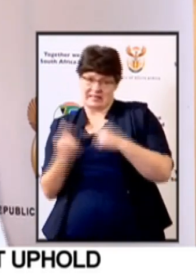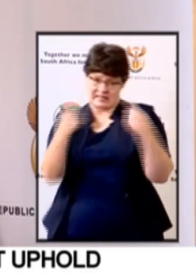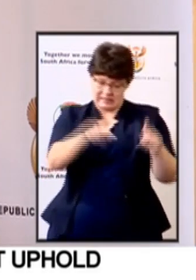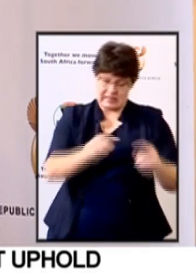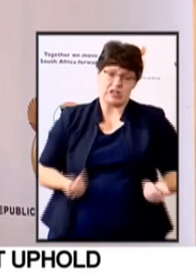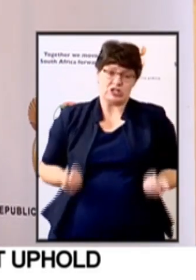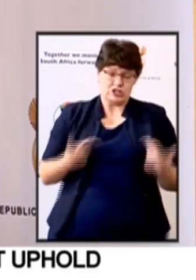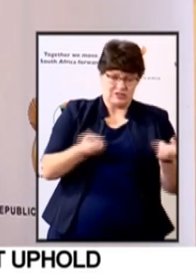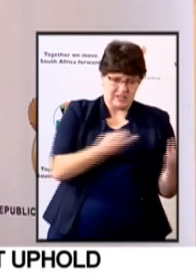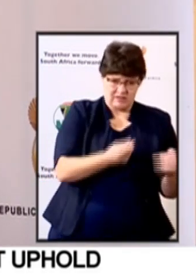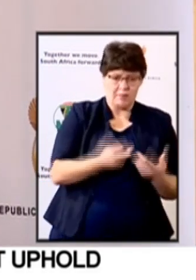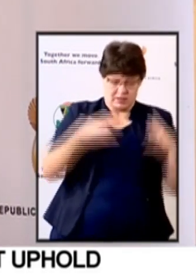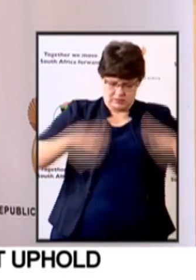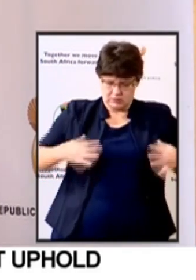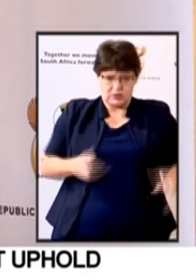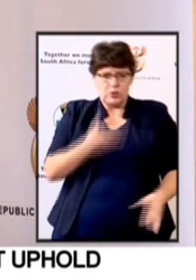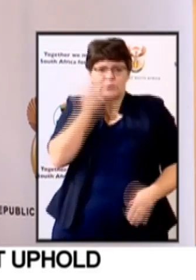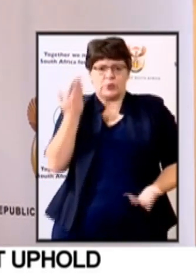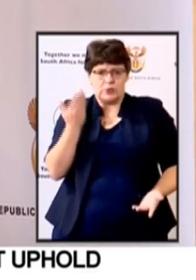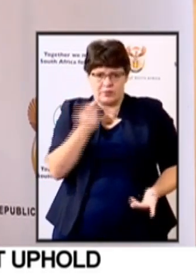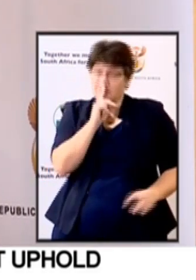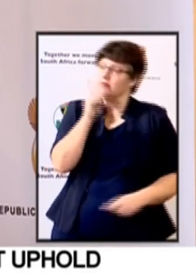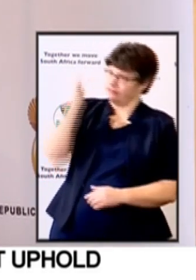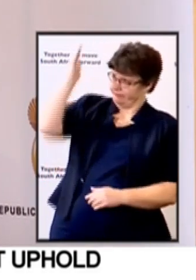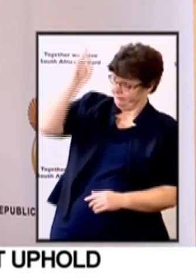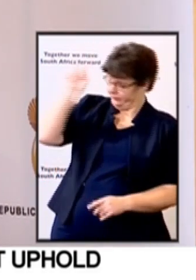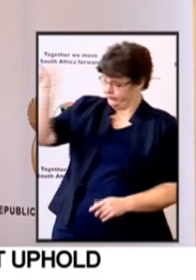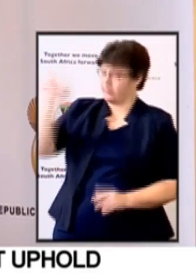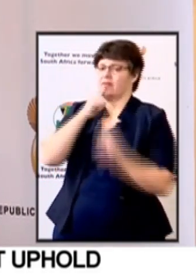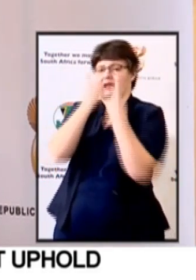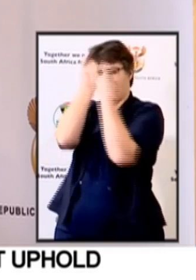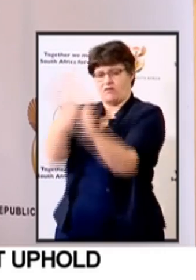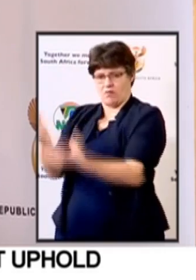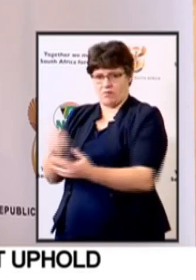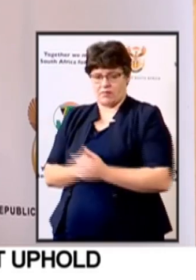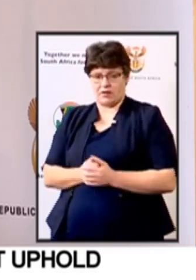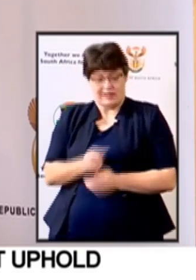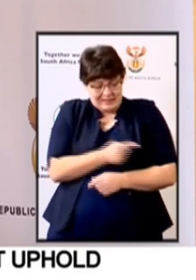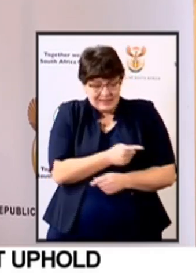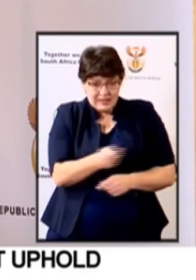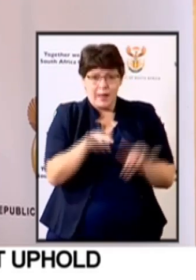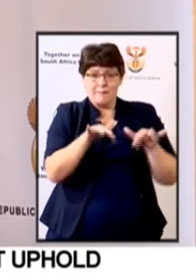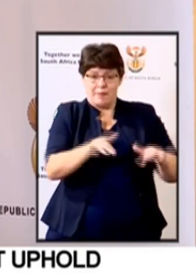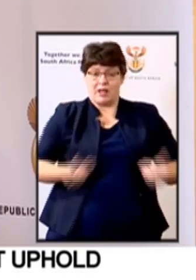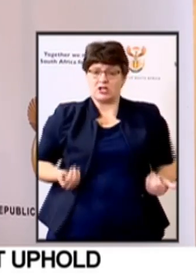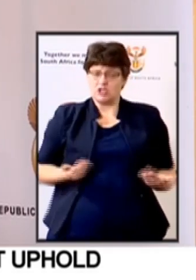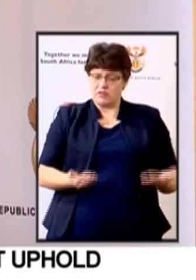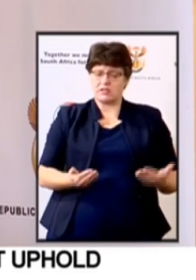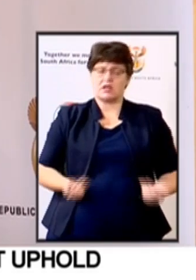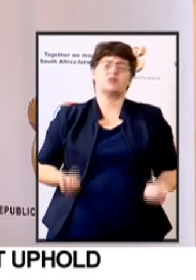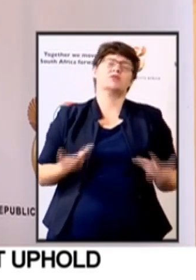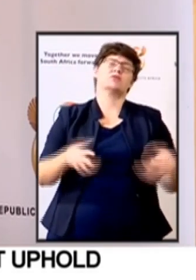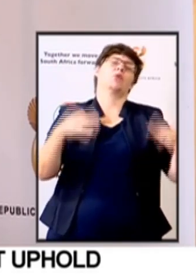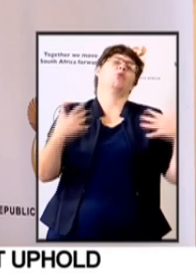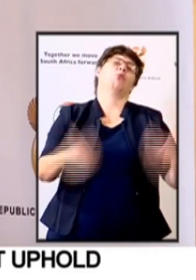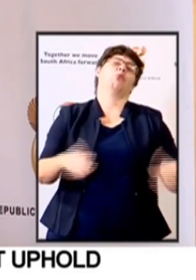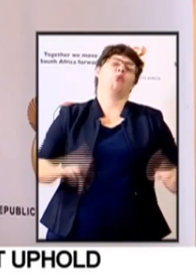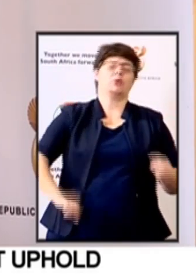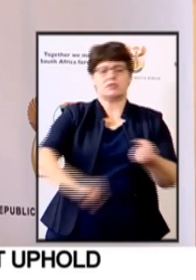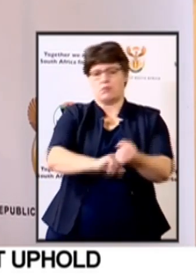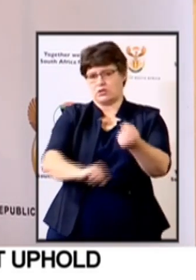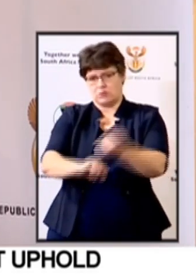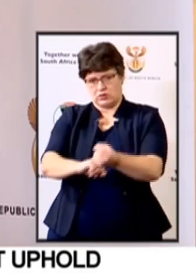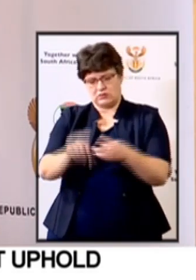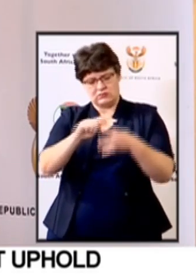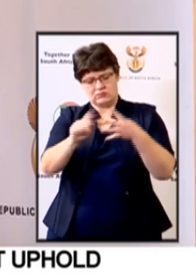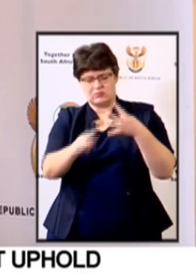this health service. Public servants have been rendering exceptional services to South Africans in various fields